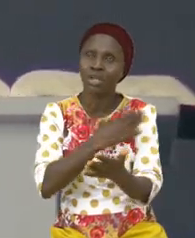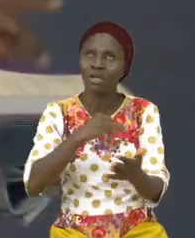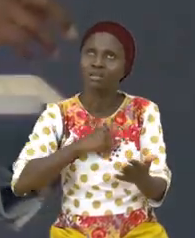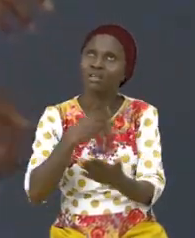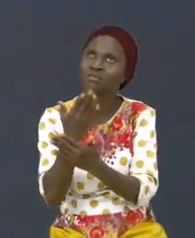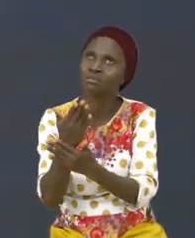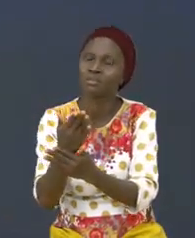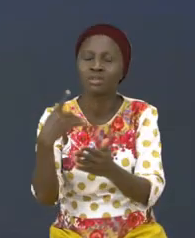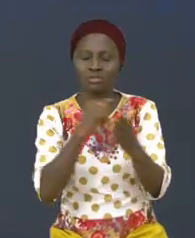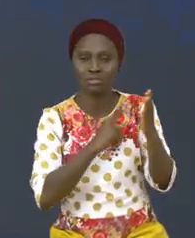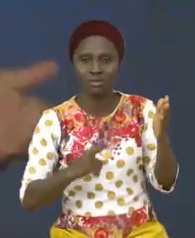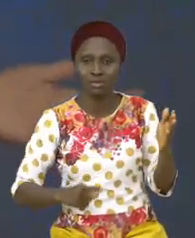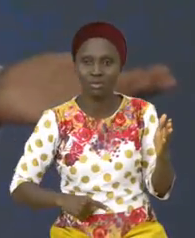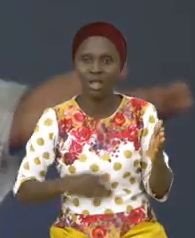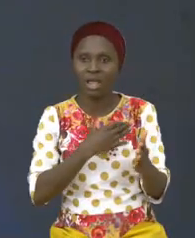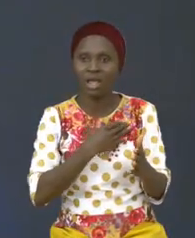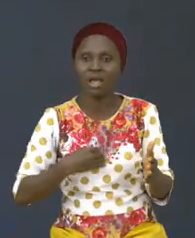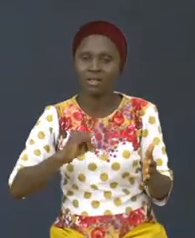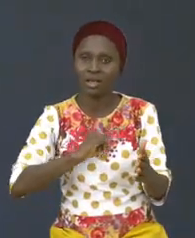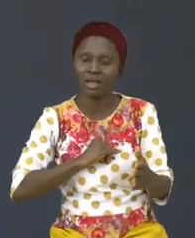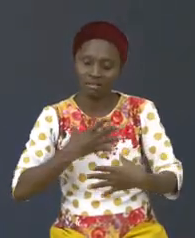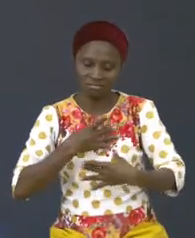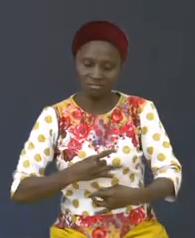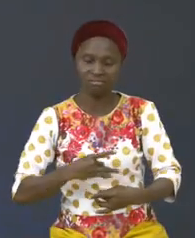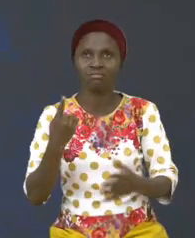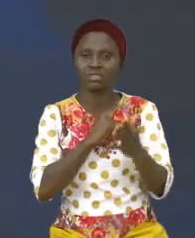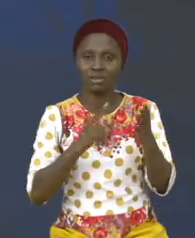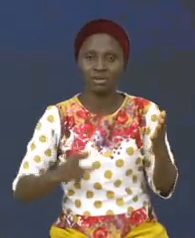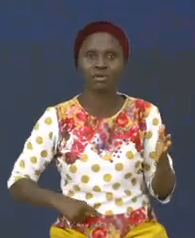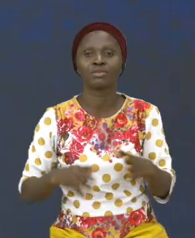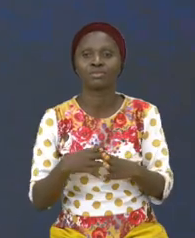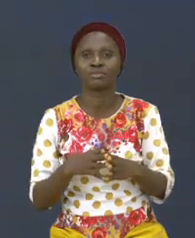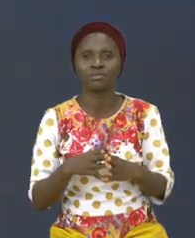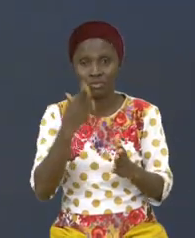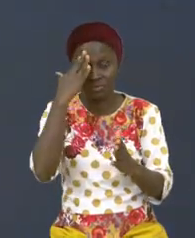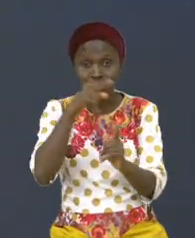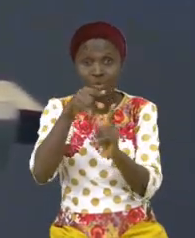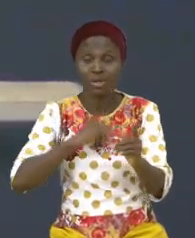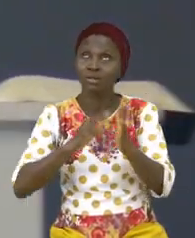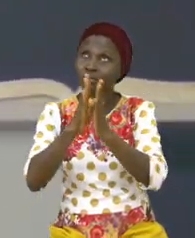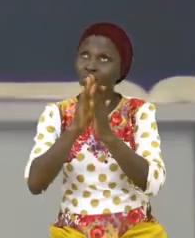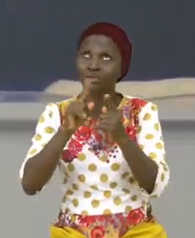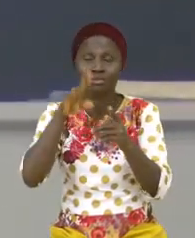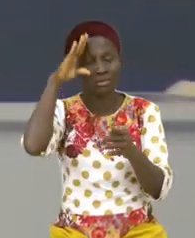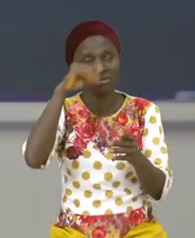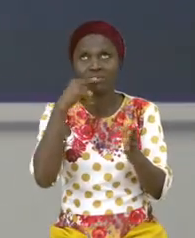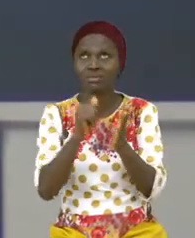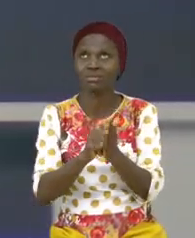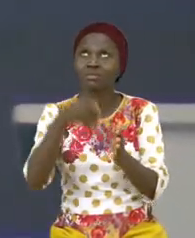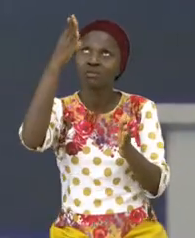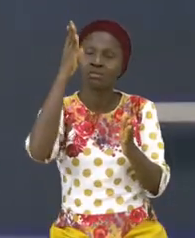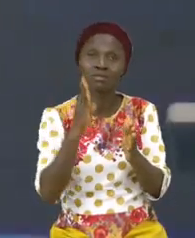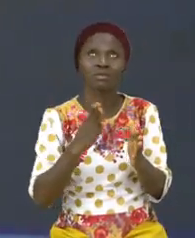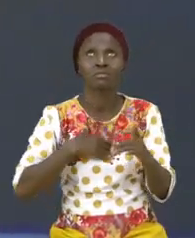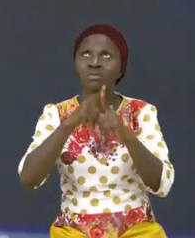Lord. I interest the Lord. You know, when I come to him, I say, God, you are a great